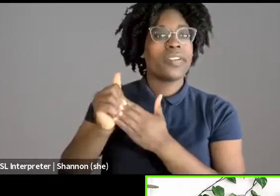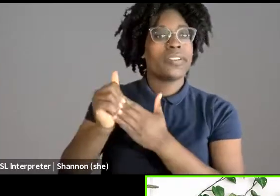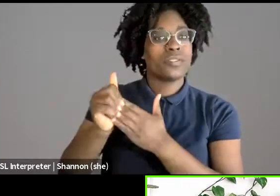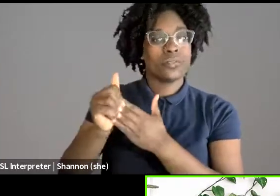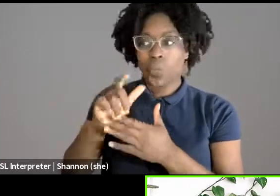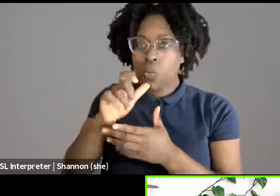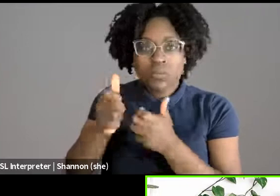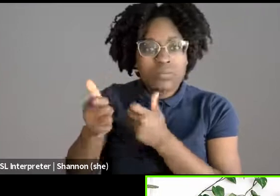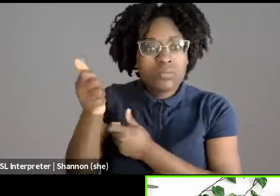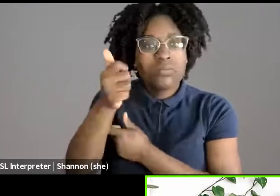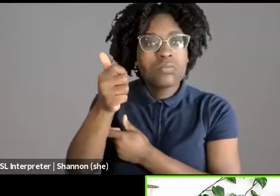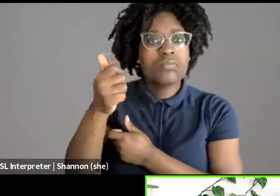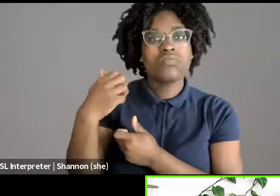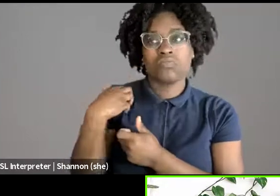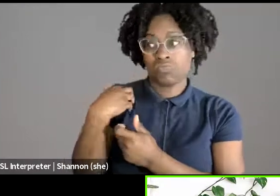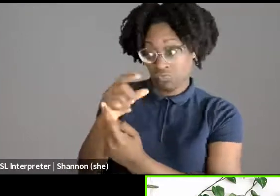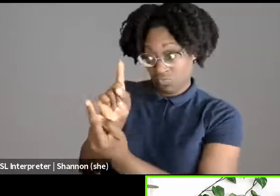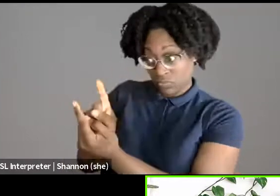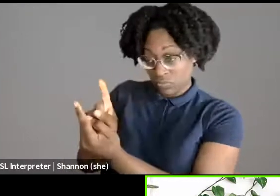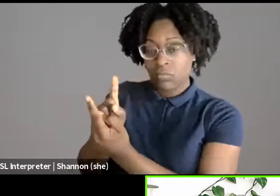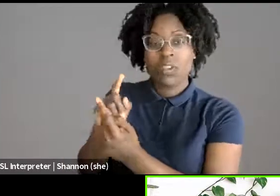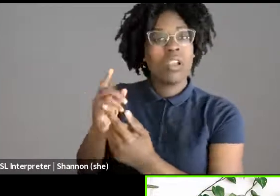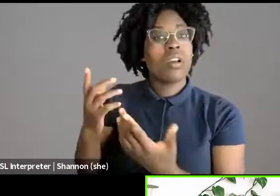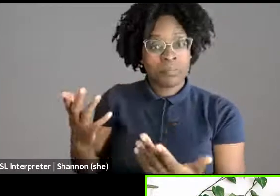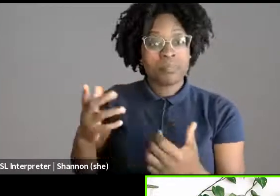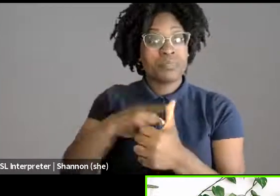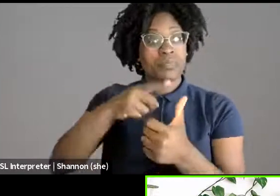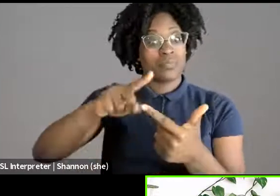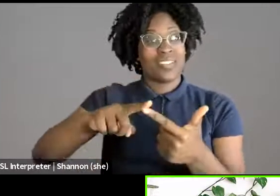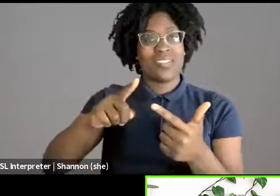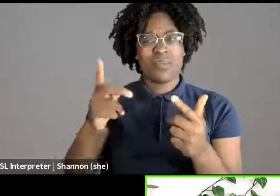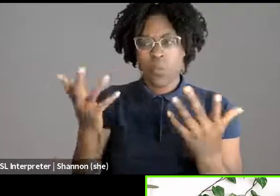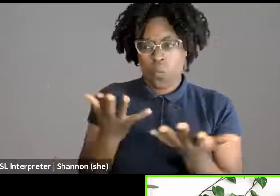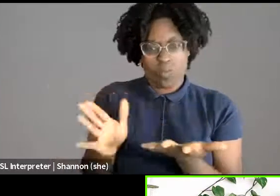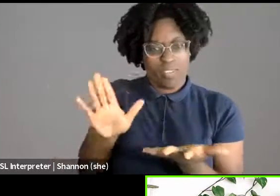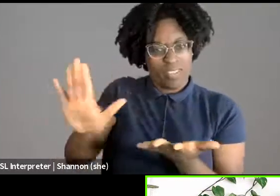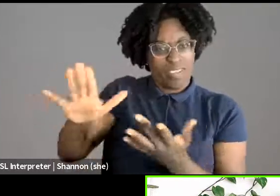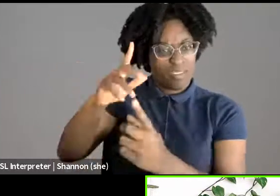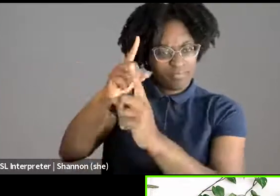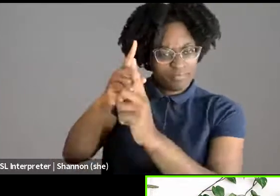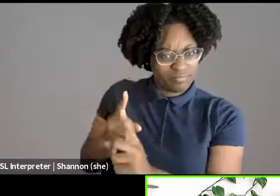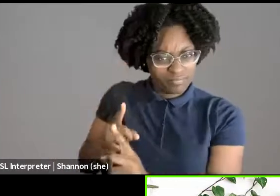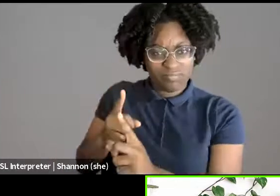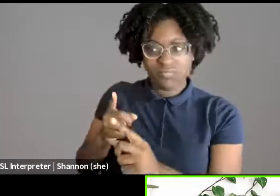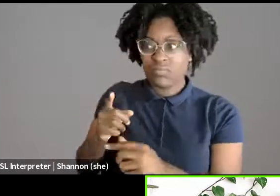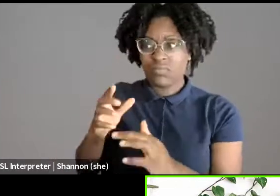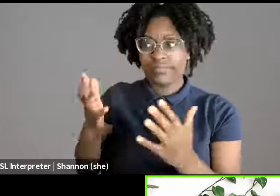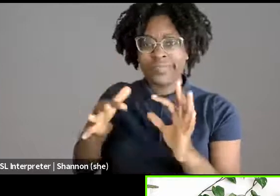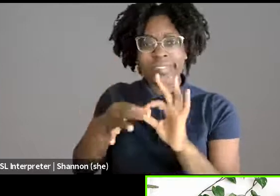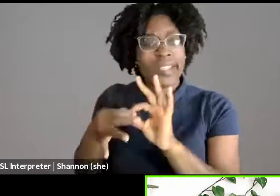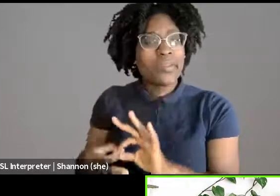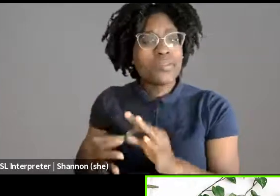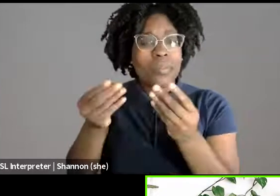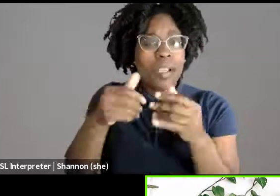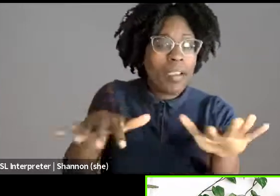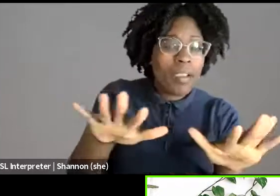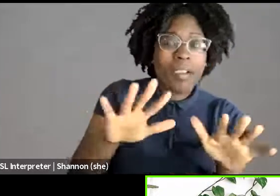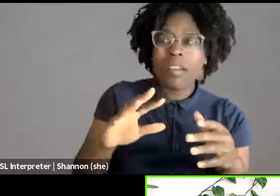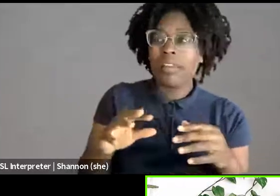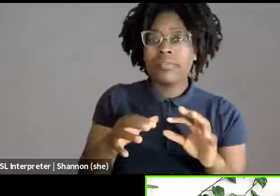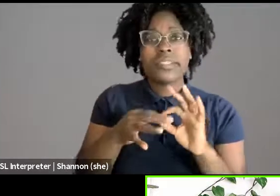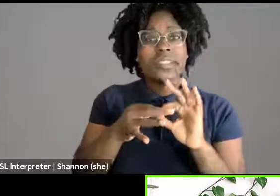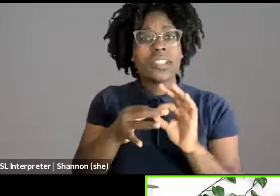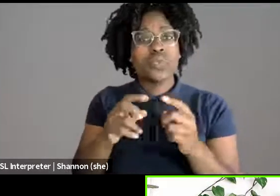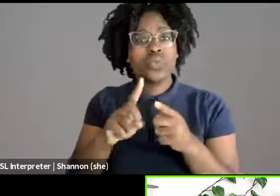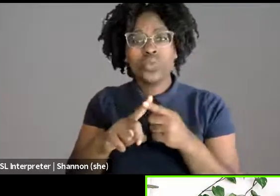get started? How can you offer something while you're trying to establish these accountable relationships? Most